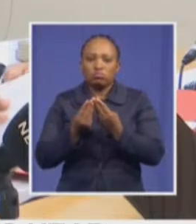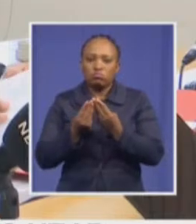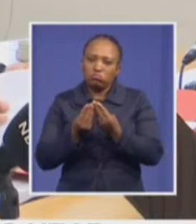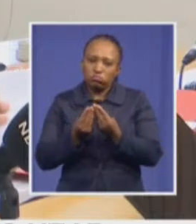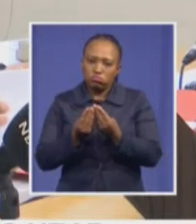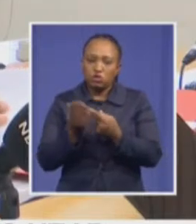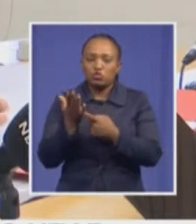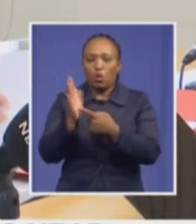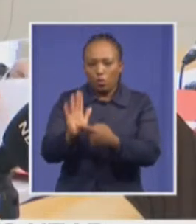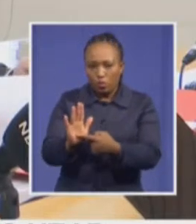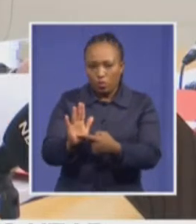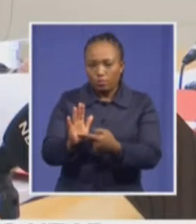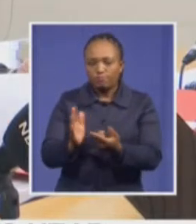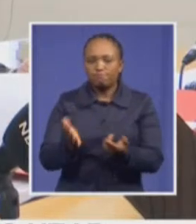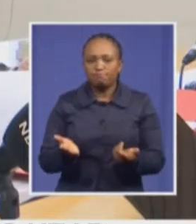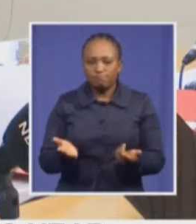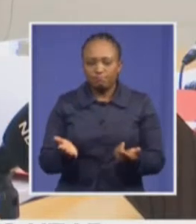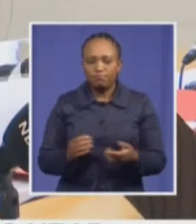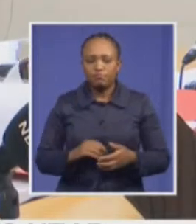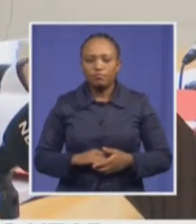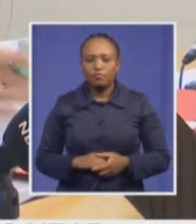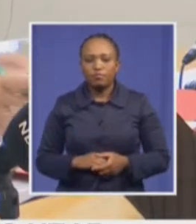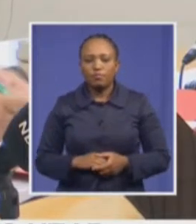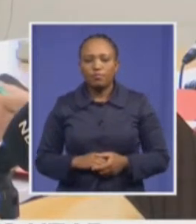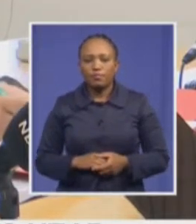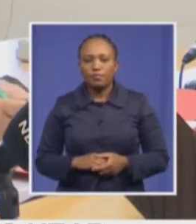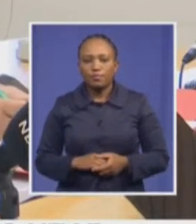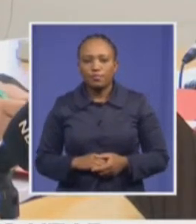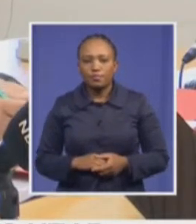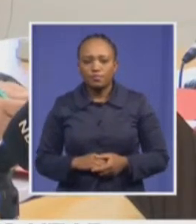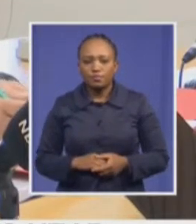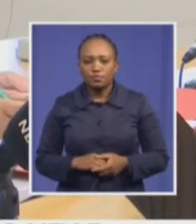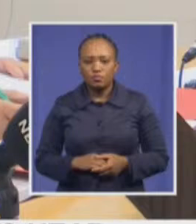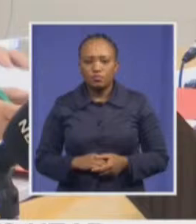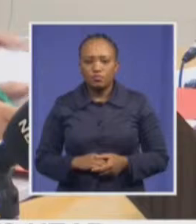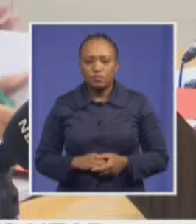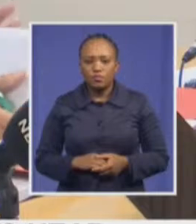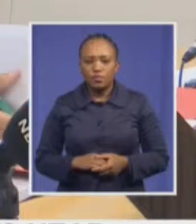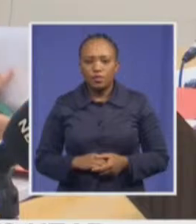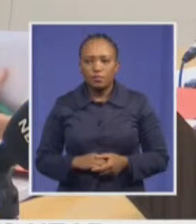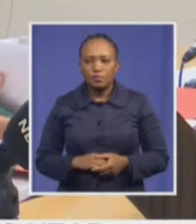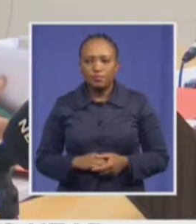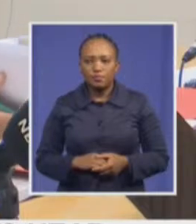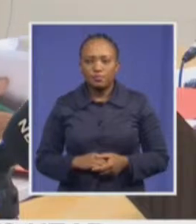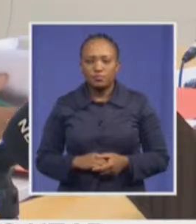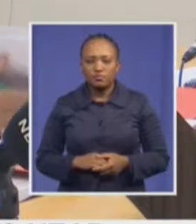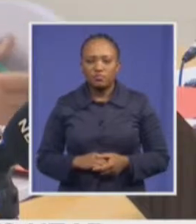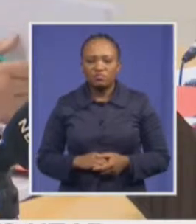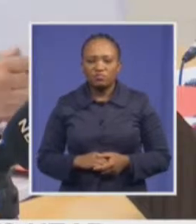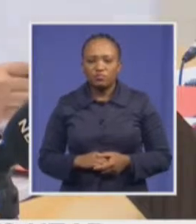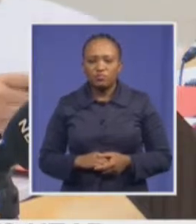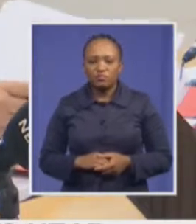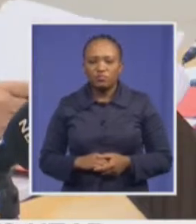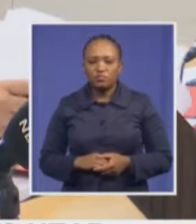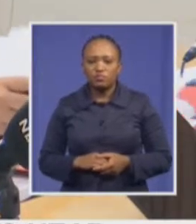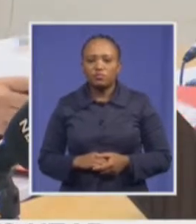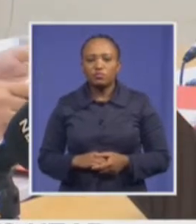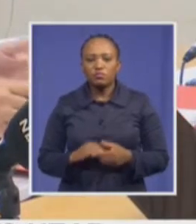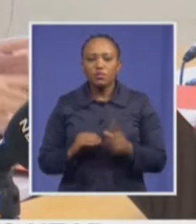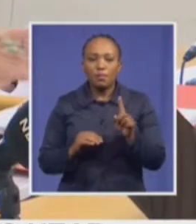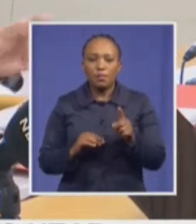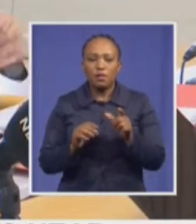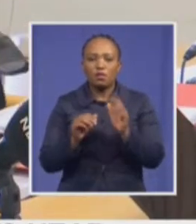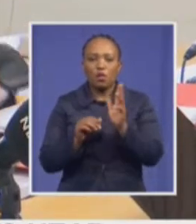I'm going to skip along. I think you can. I've got the entire context. Yeah. I want to skip along to anything else